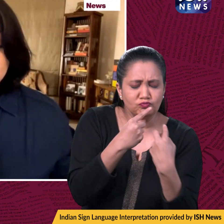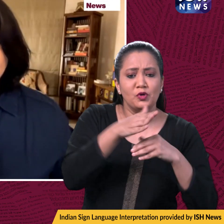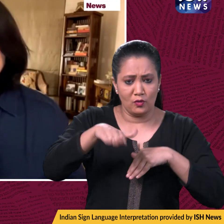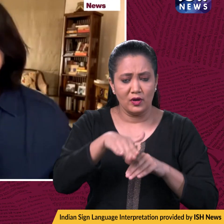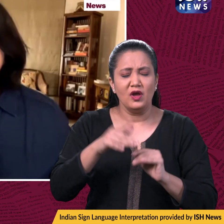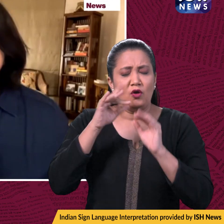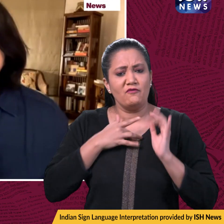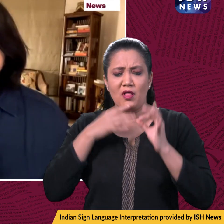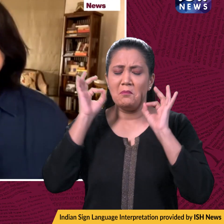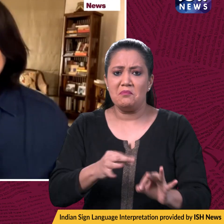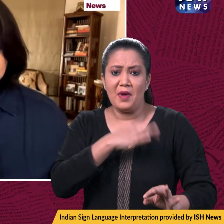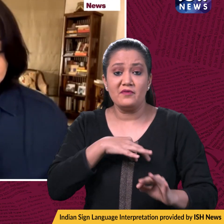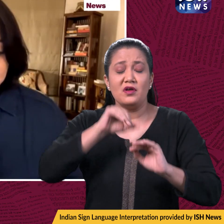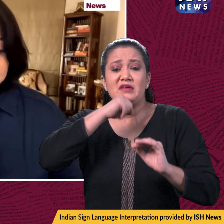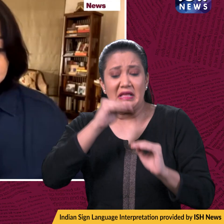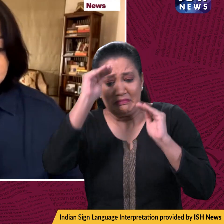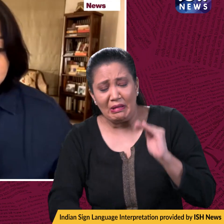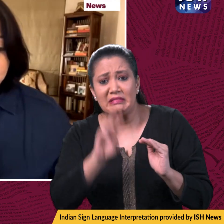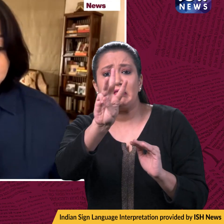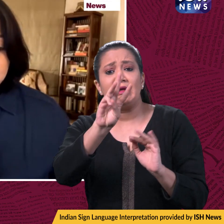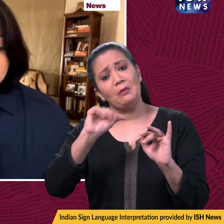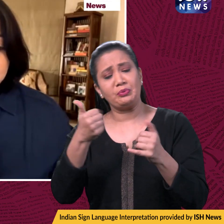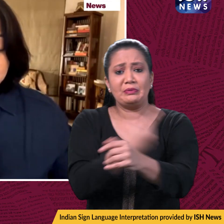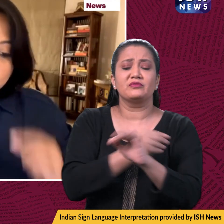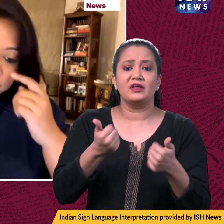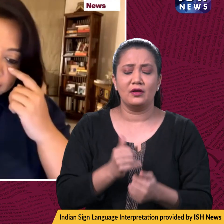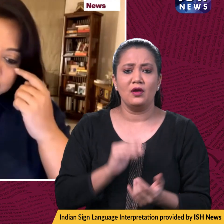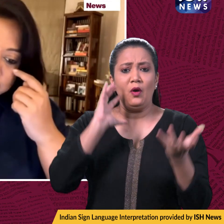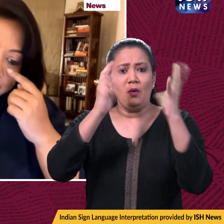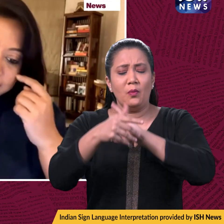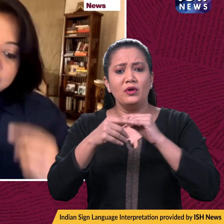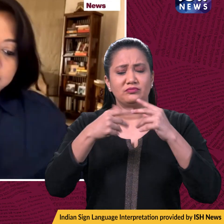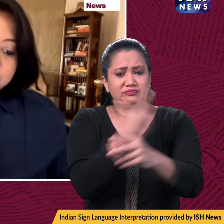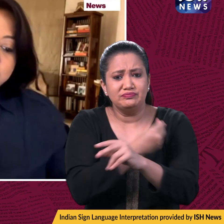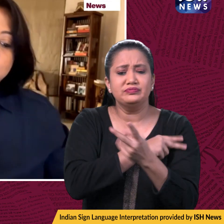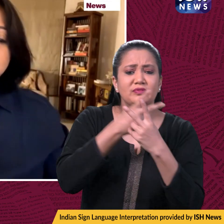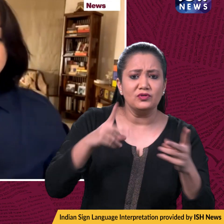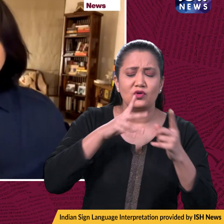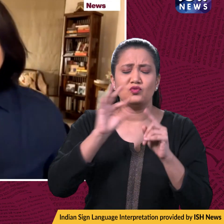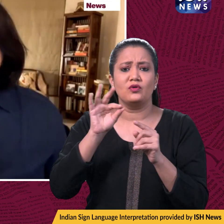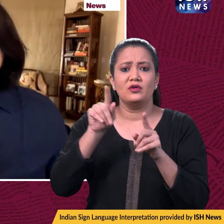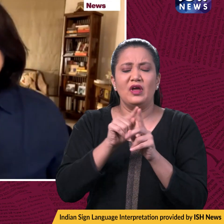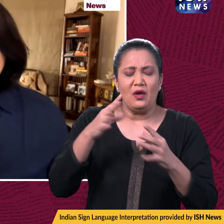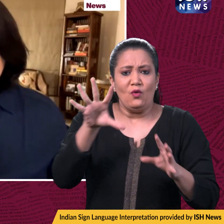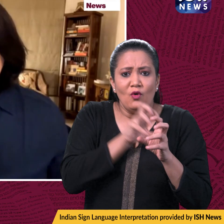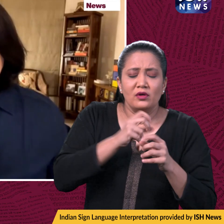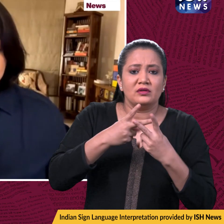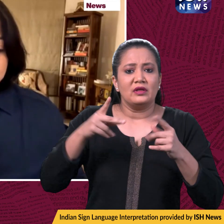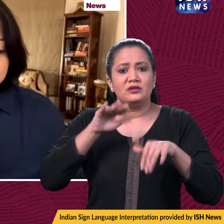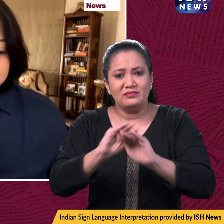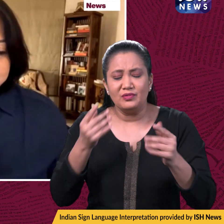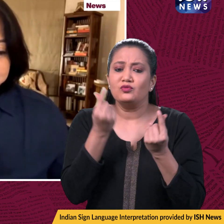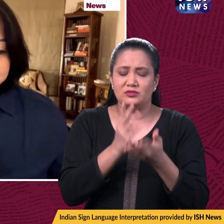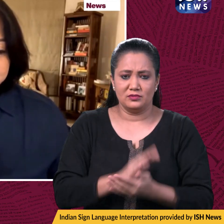excellent data all the way down to the age group of 3. Poonawalla has also said global vaccine supplies are outstripping the absorption capacity in